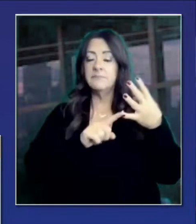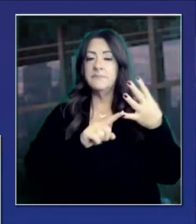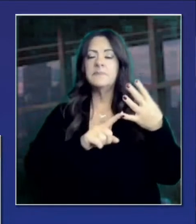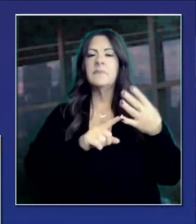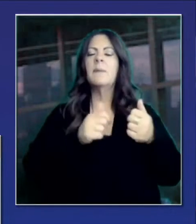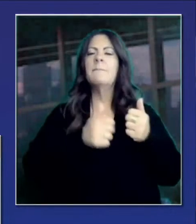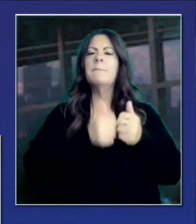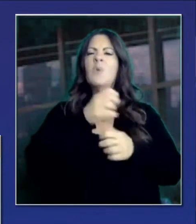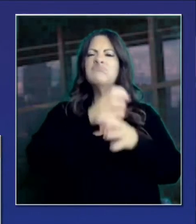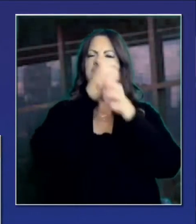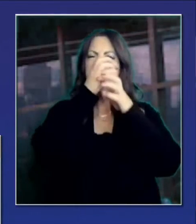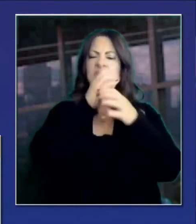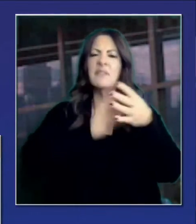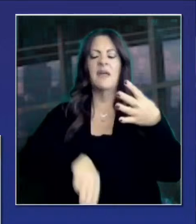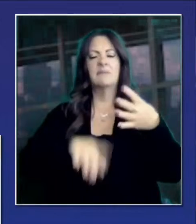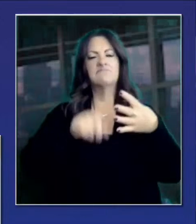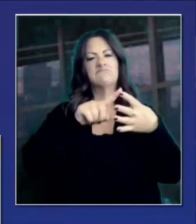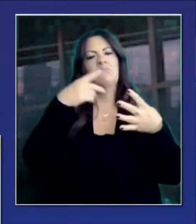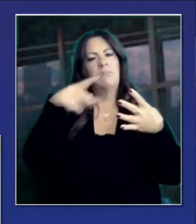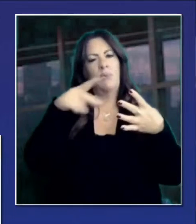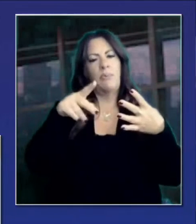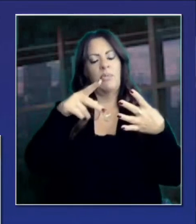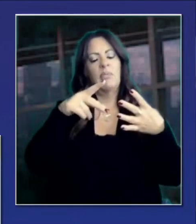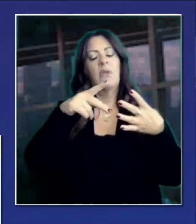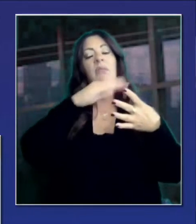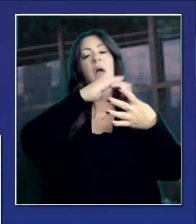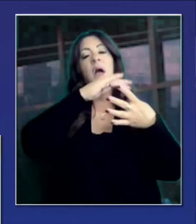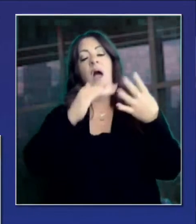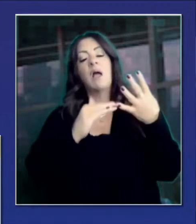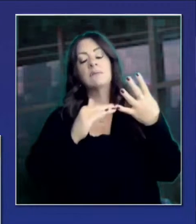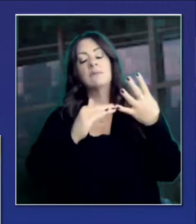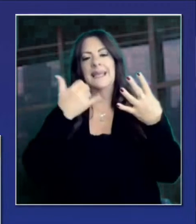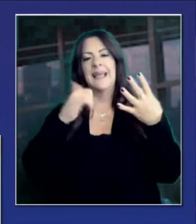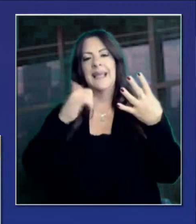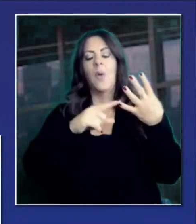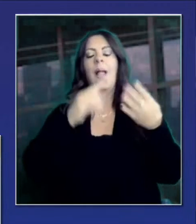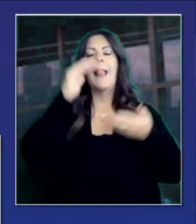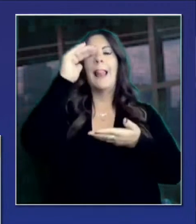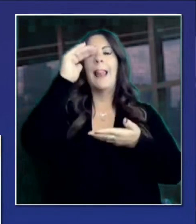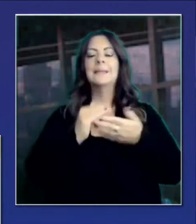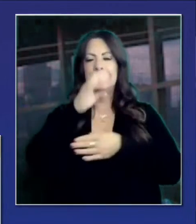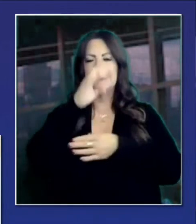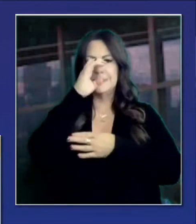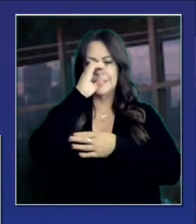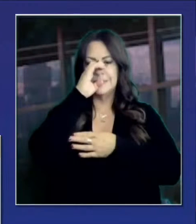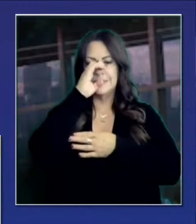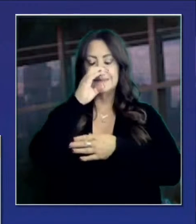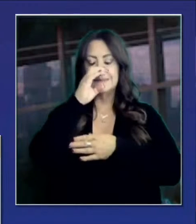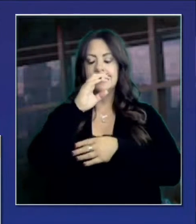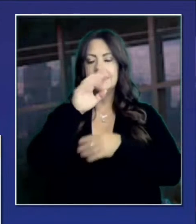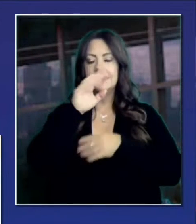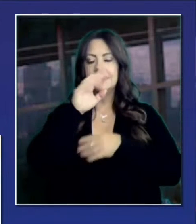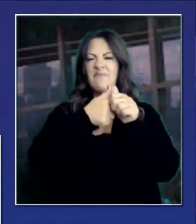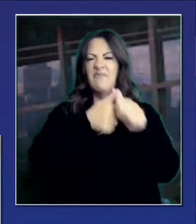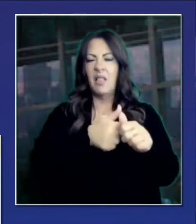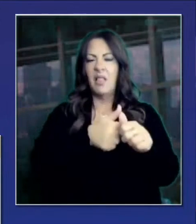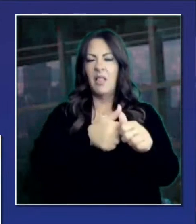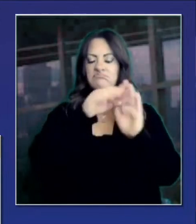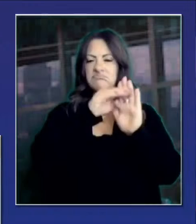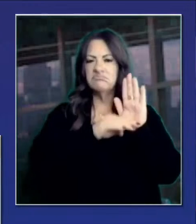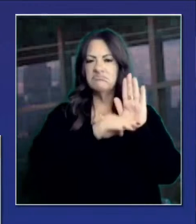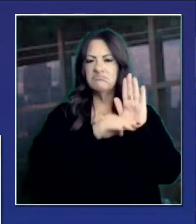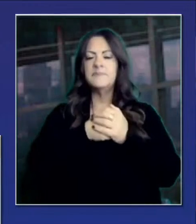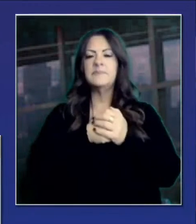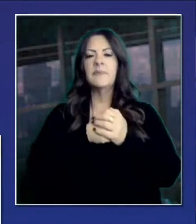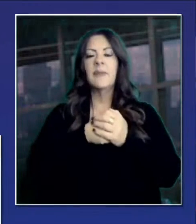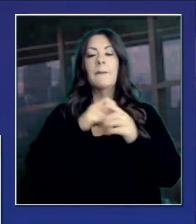purple tier and the least restrictive tier being the yellow tier. Here's our current tier status. And by the way, tomorrow,